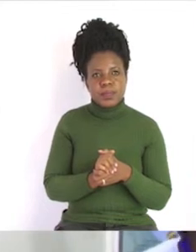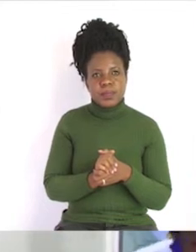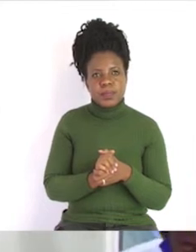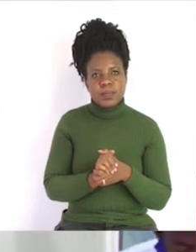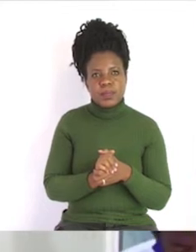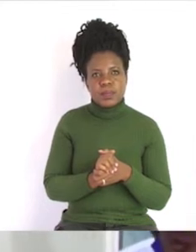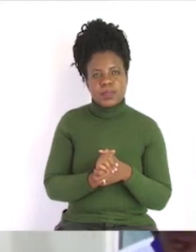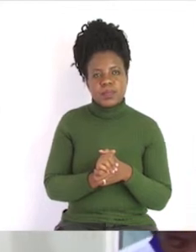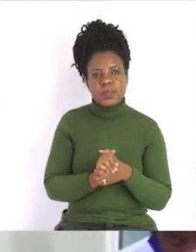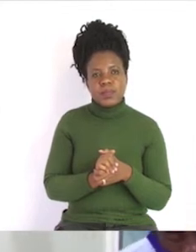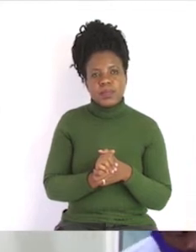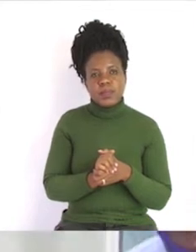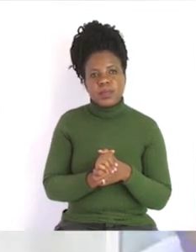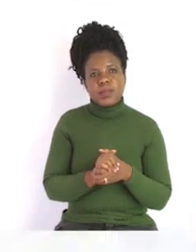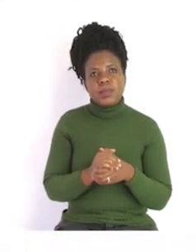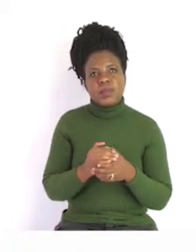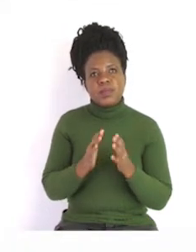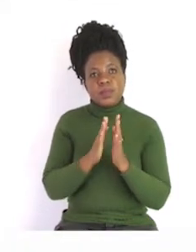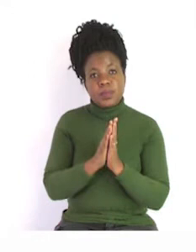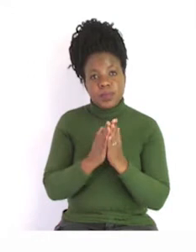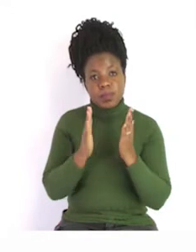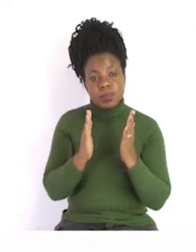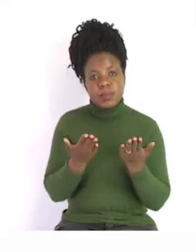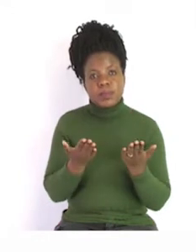in your book. Let's quickly look at the one in your book.